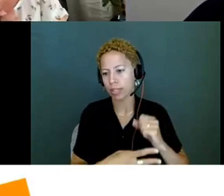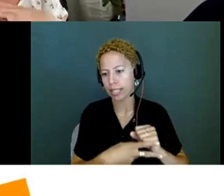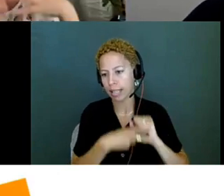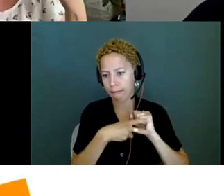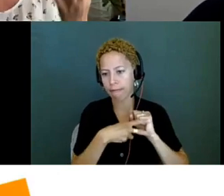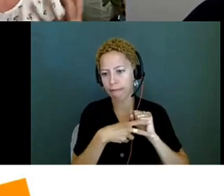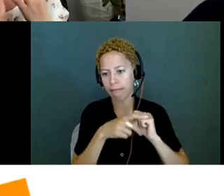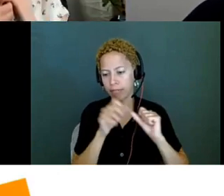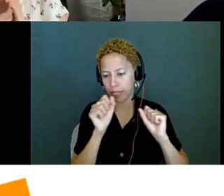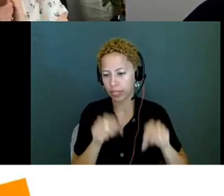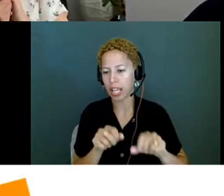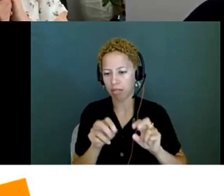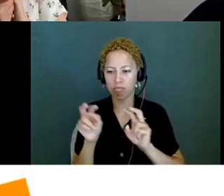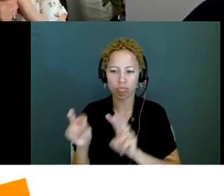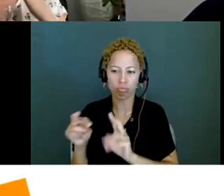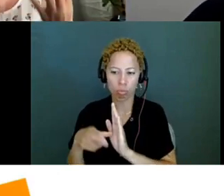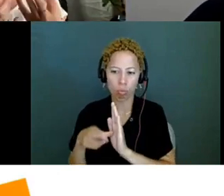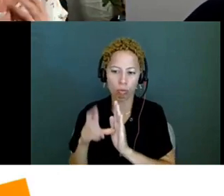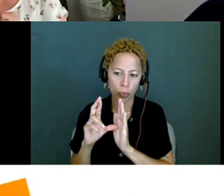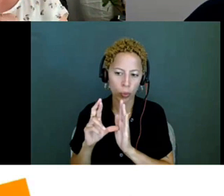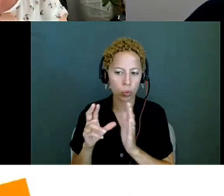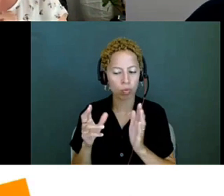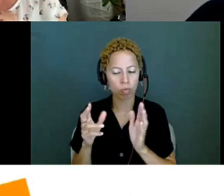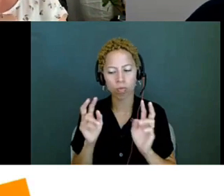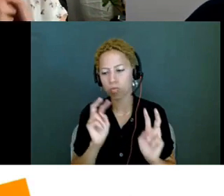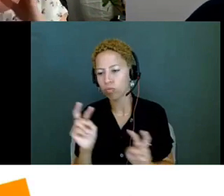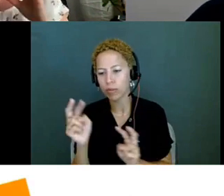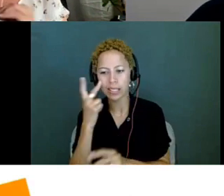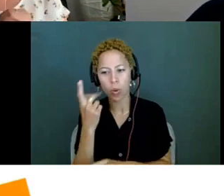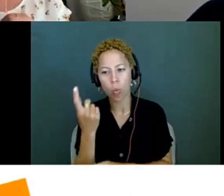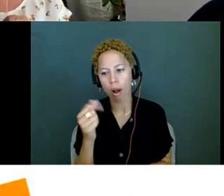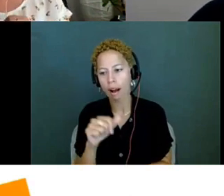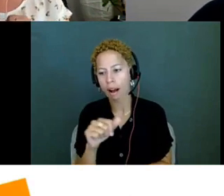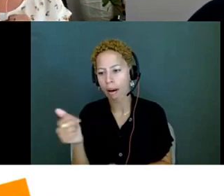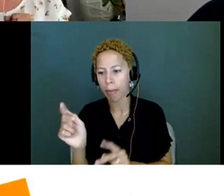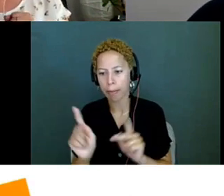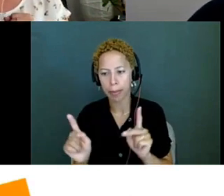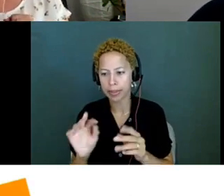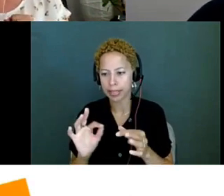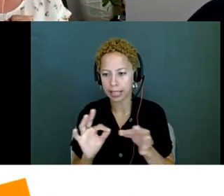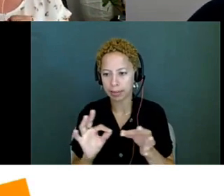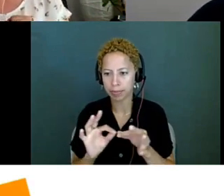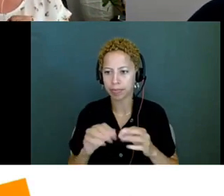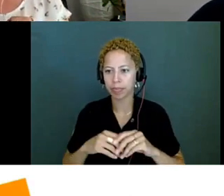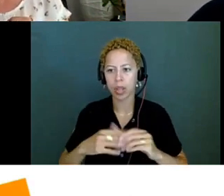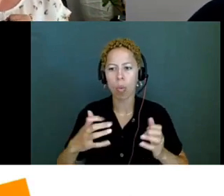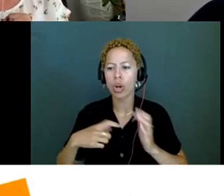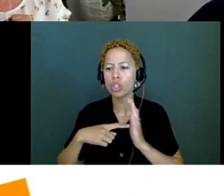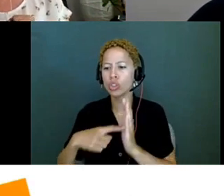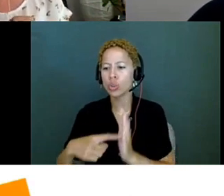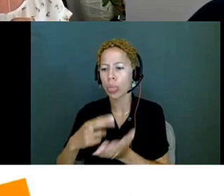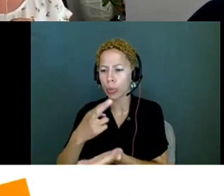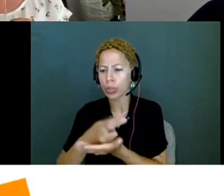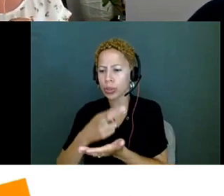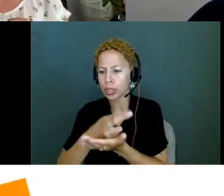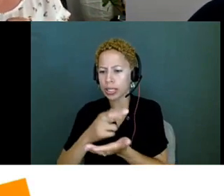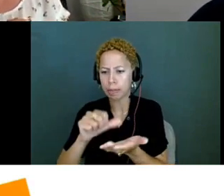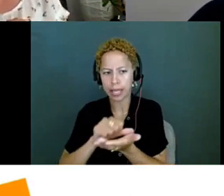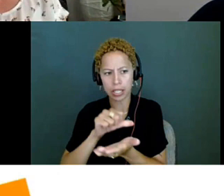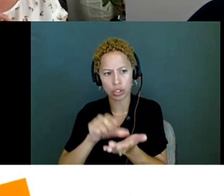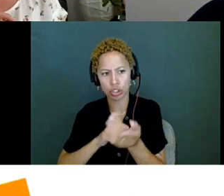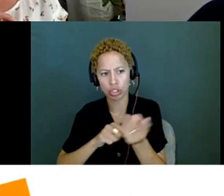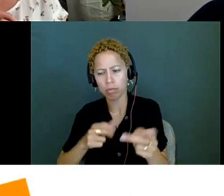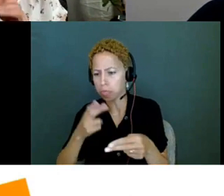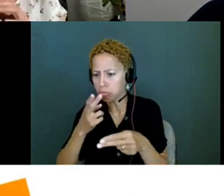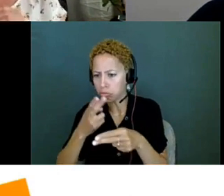look at. Again, for you to go back and see what others were saying. I just wanted to show you the resources page. It's not a big page. It's just a